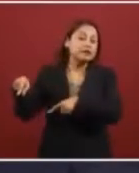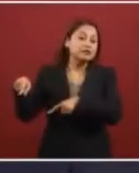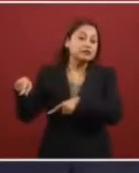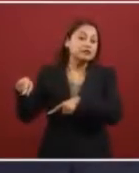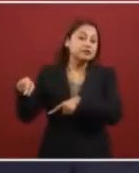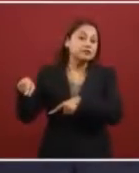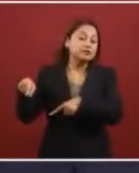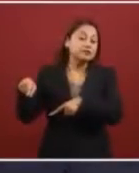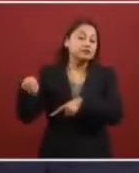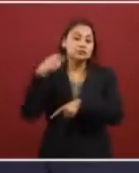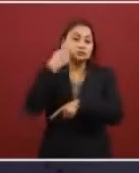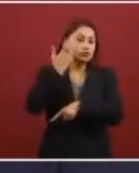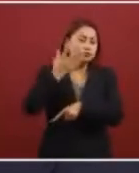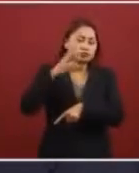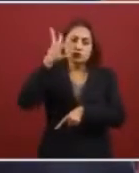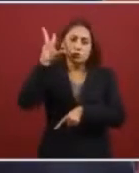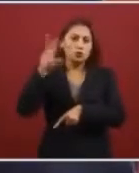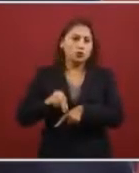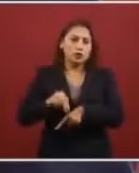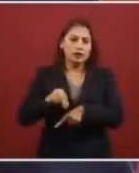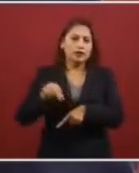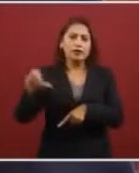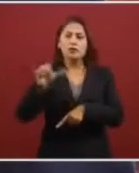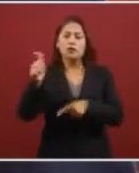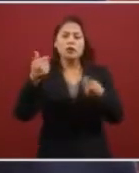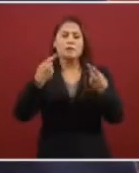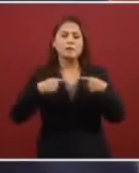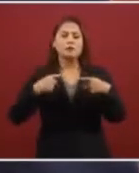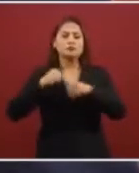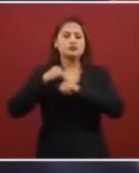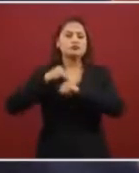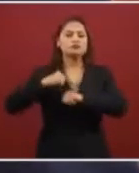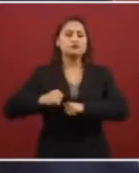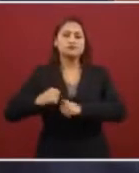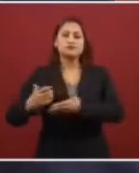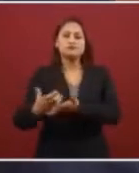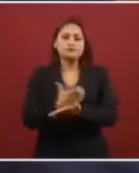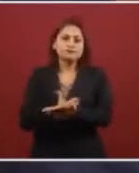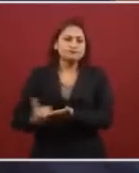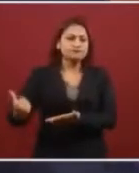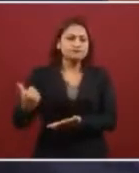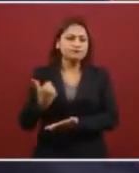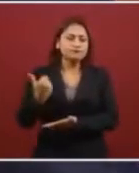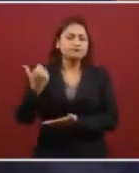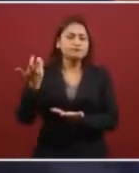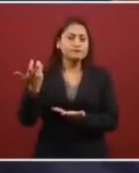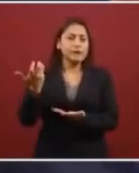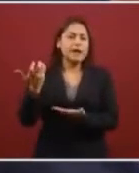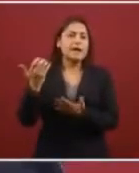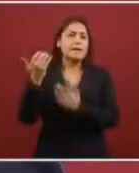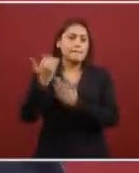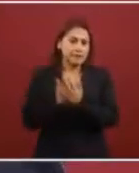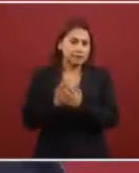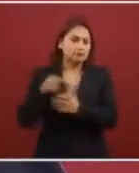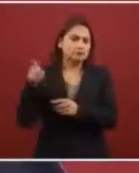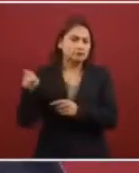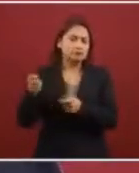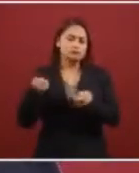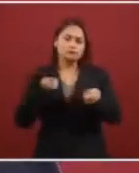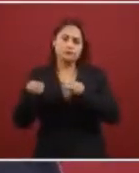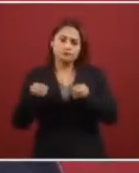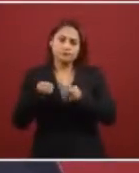Very high for fuera máscaras. Public officials. Let's take their masks off. Y nada de negociación. And